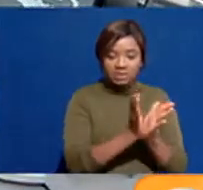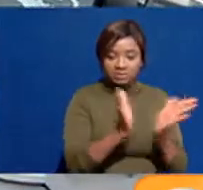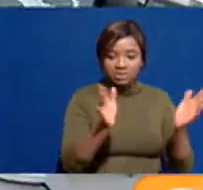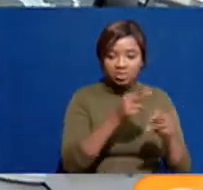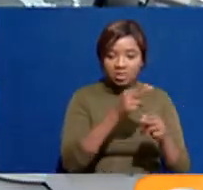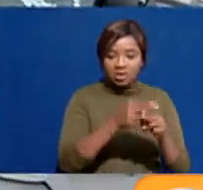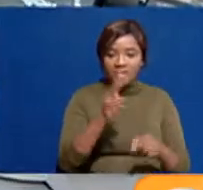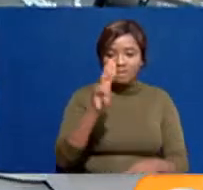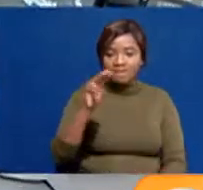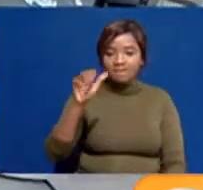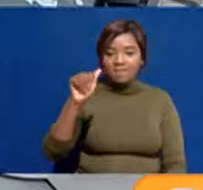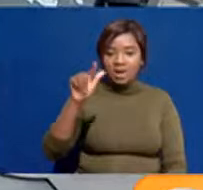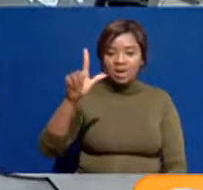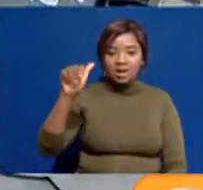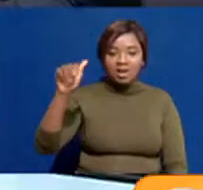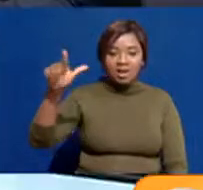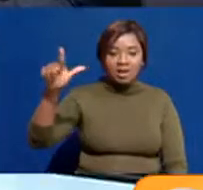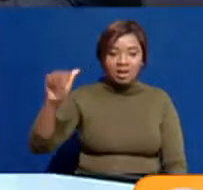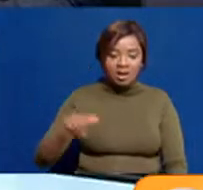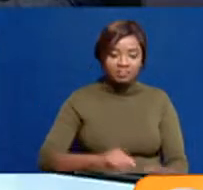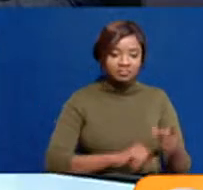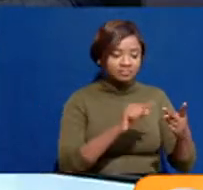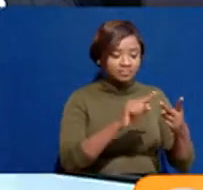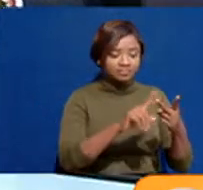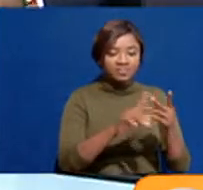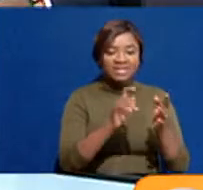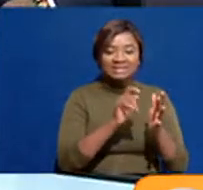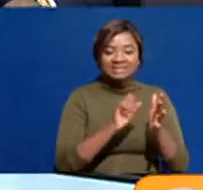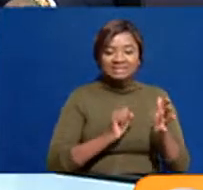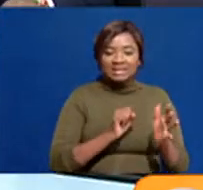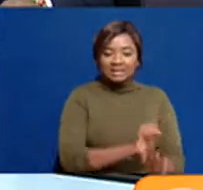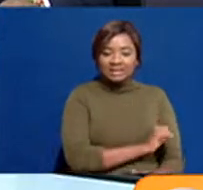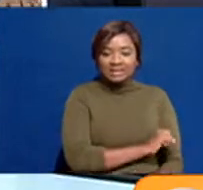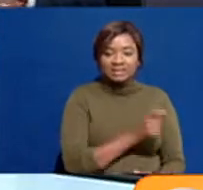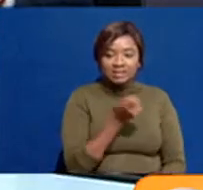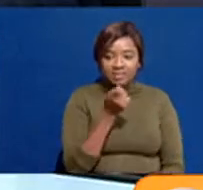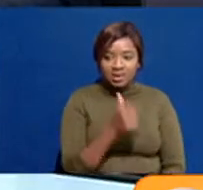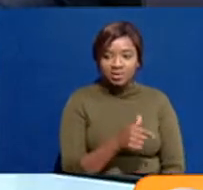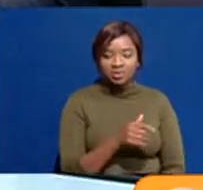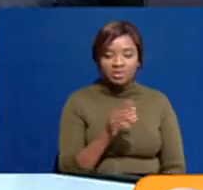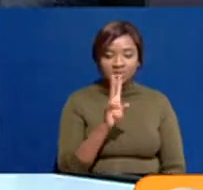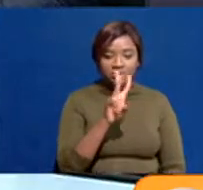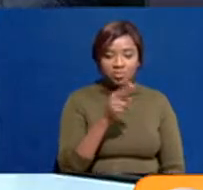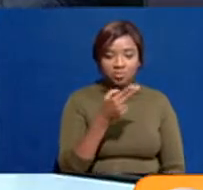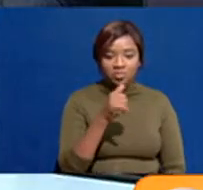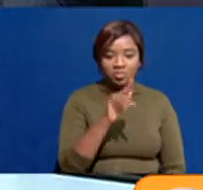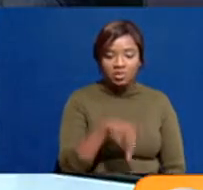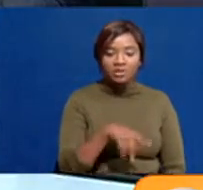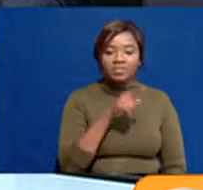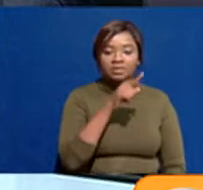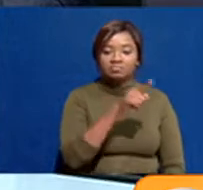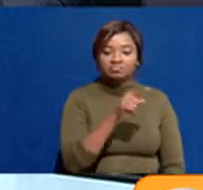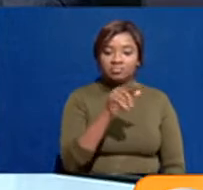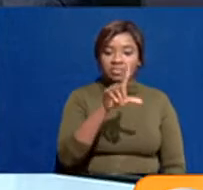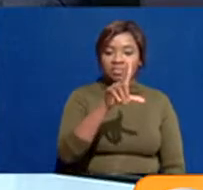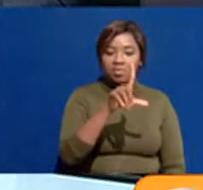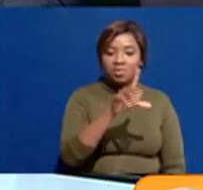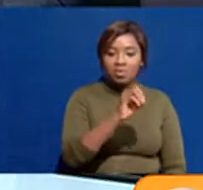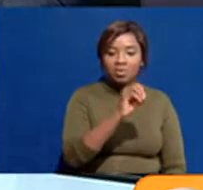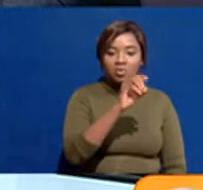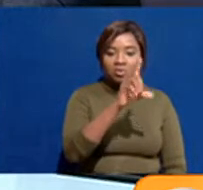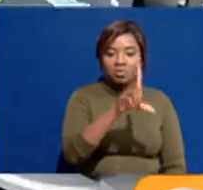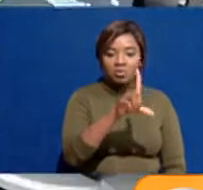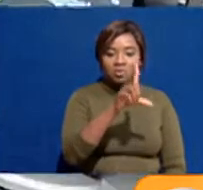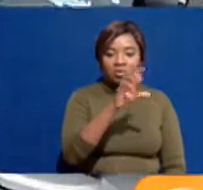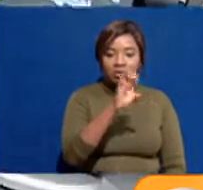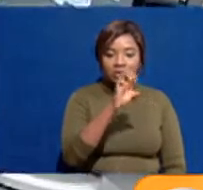program. Thank you. And also we are joined by the Senate Minority Whip and also Narok Senator Ledama Olekina. Welcome to the program as well. Thank you very